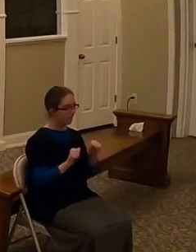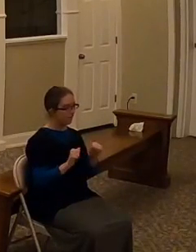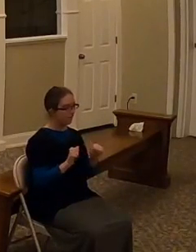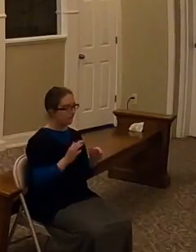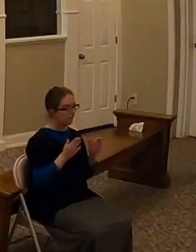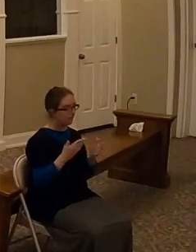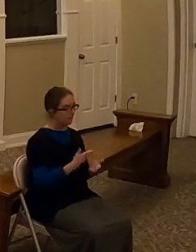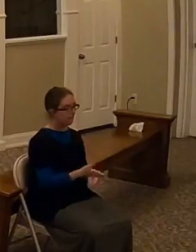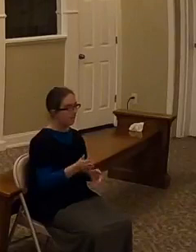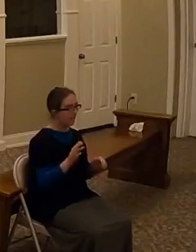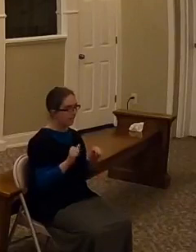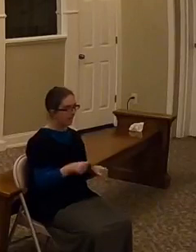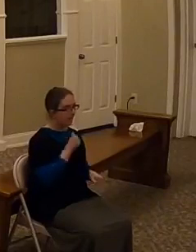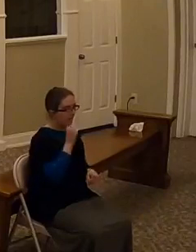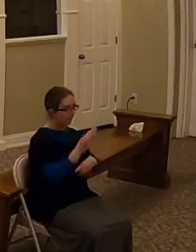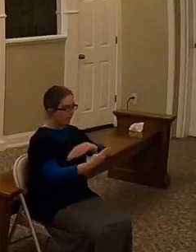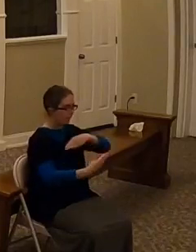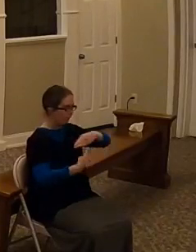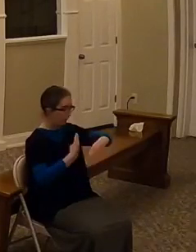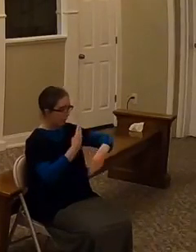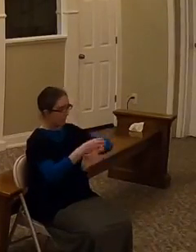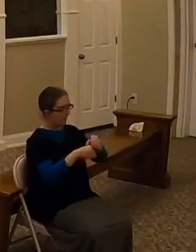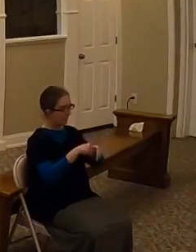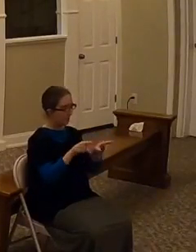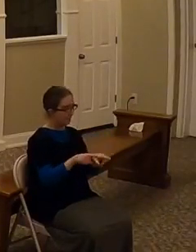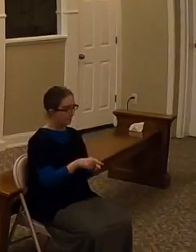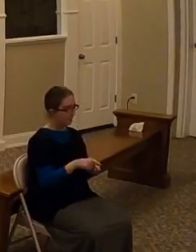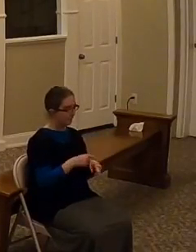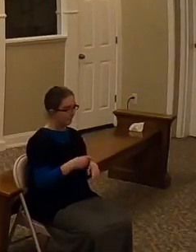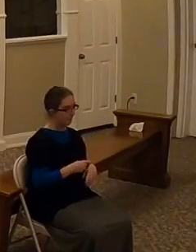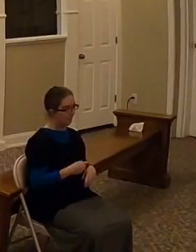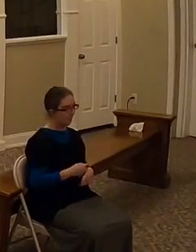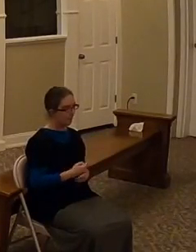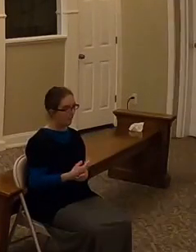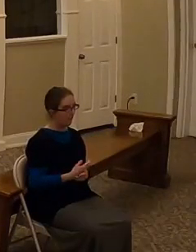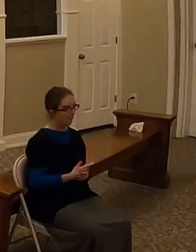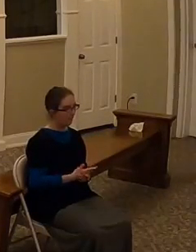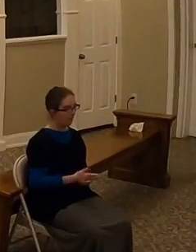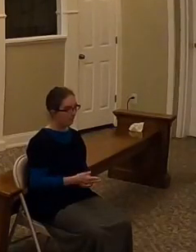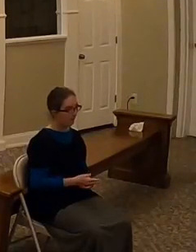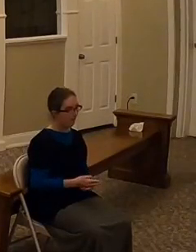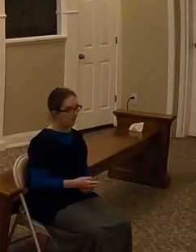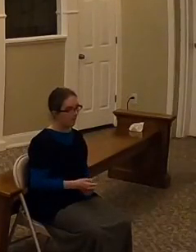see rather than wrapping themselves up in the same things that they wrap themselves up in.